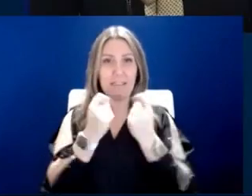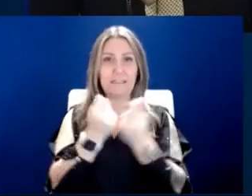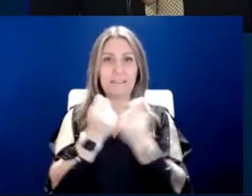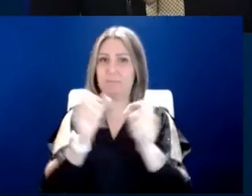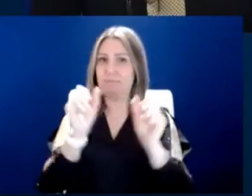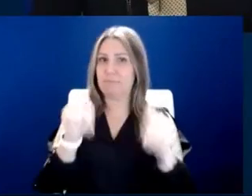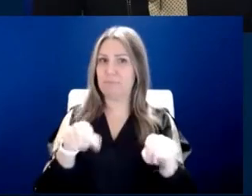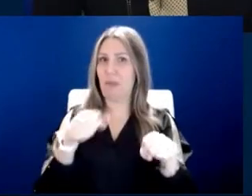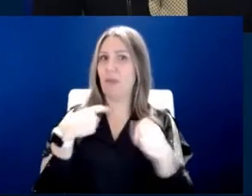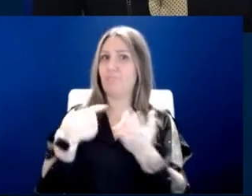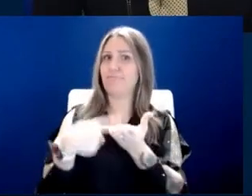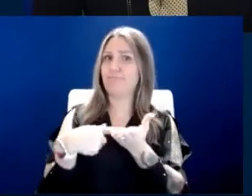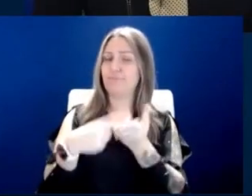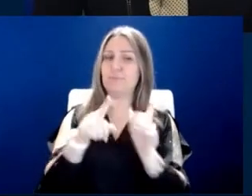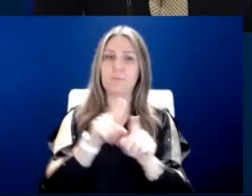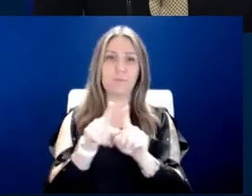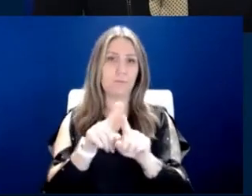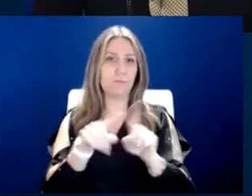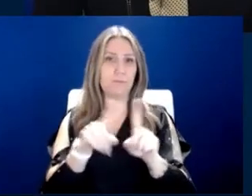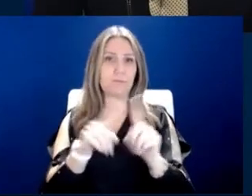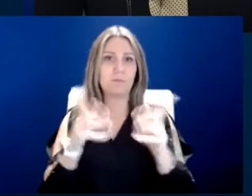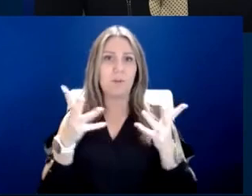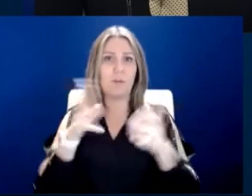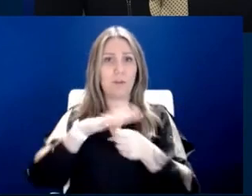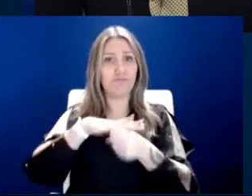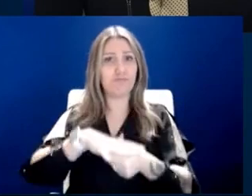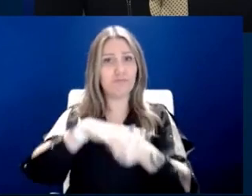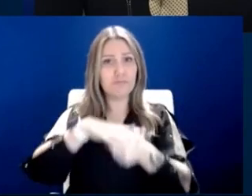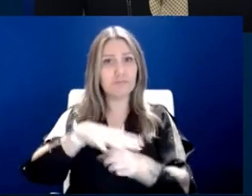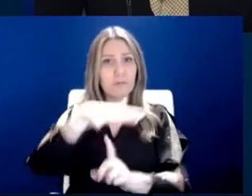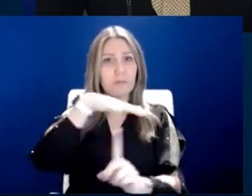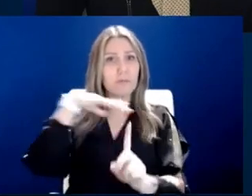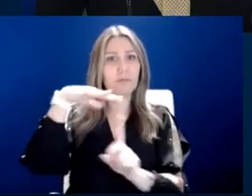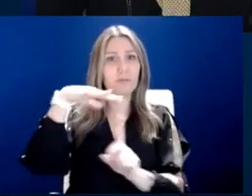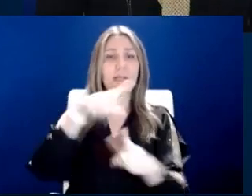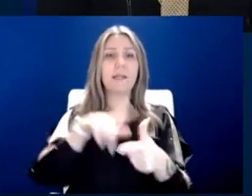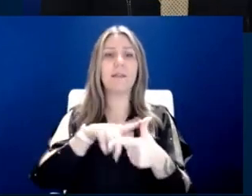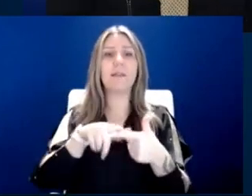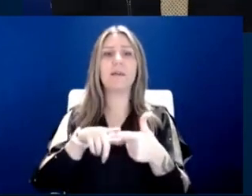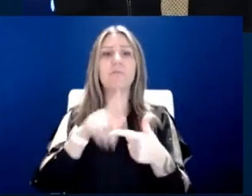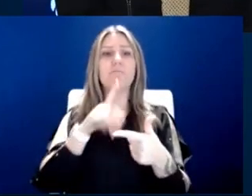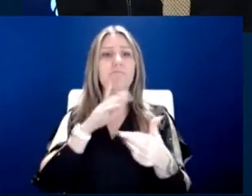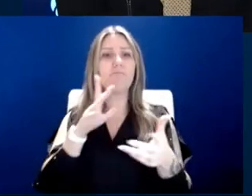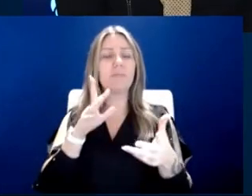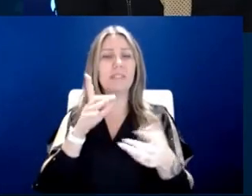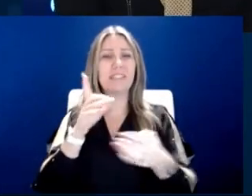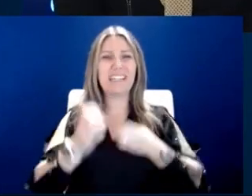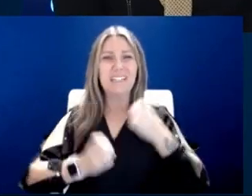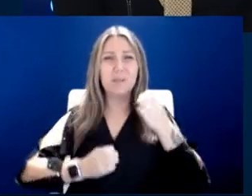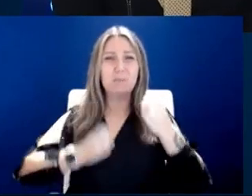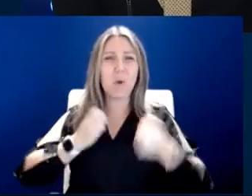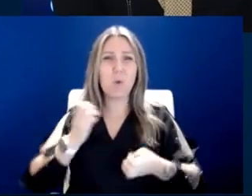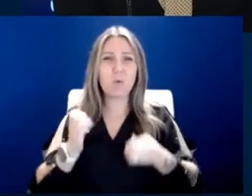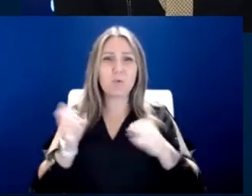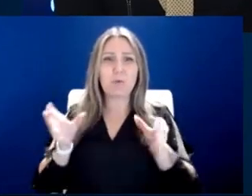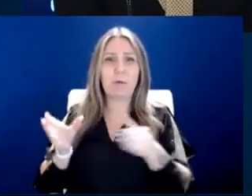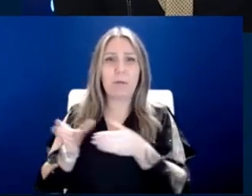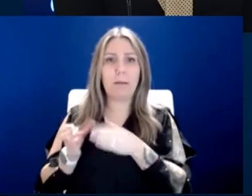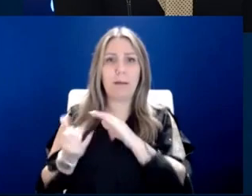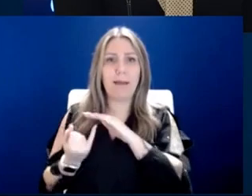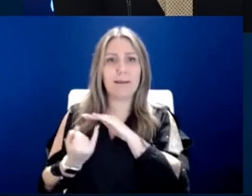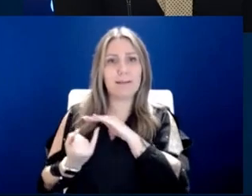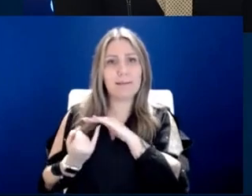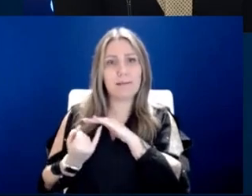it's already a stressful environment, and then you talk about that really emotional isolation from just the